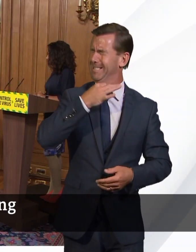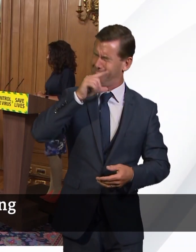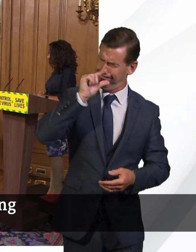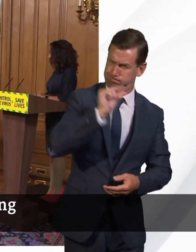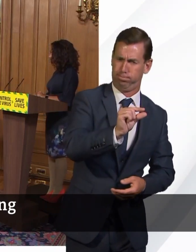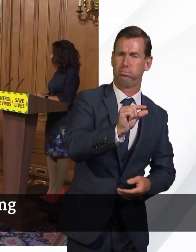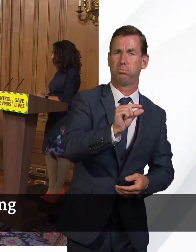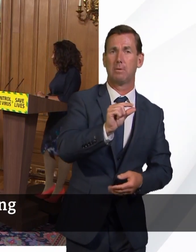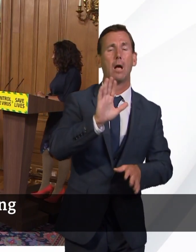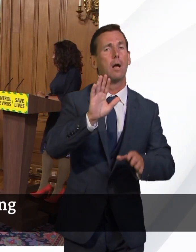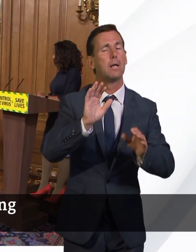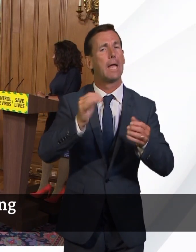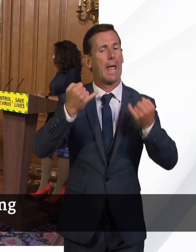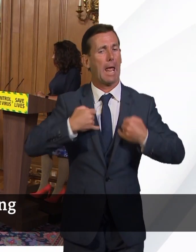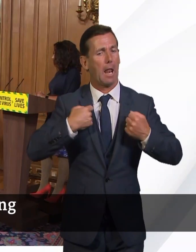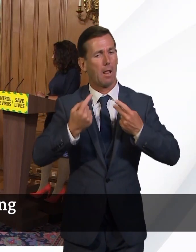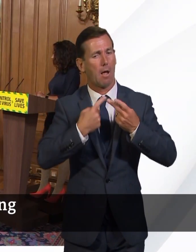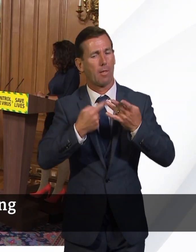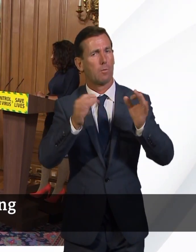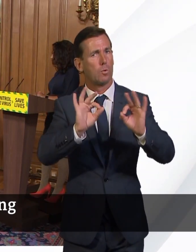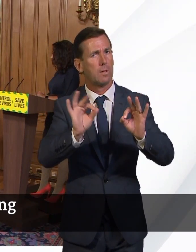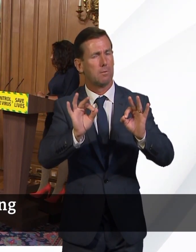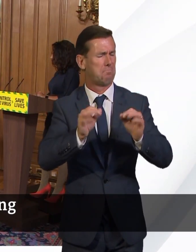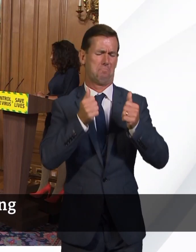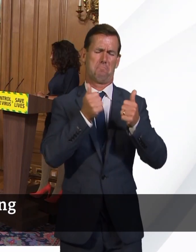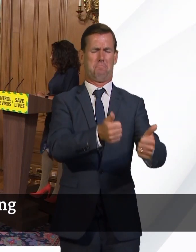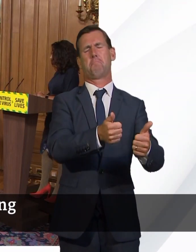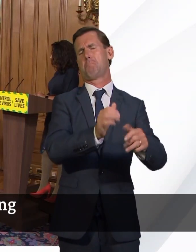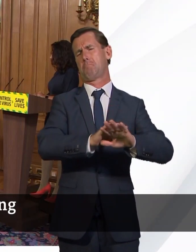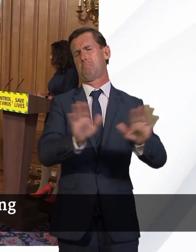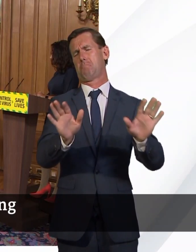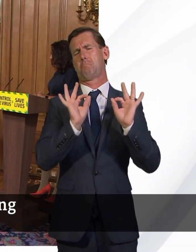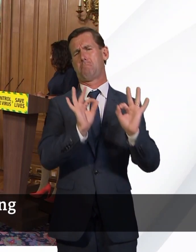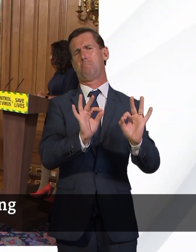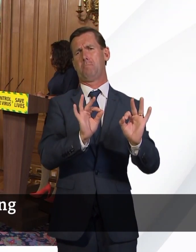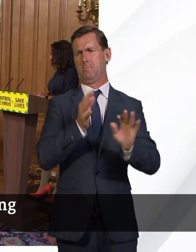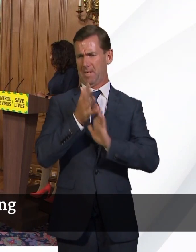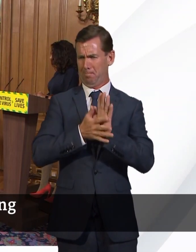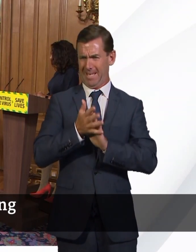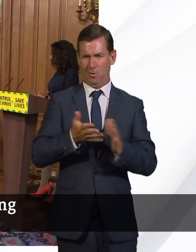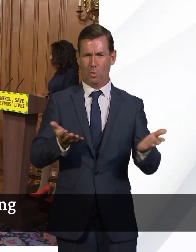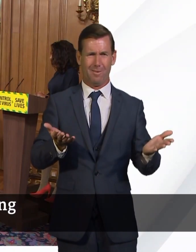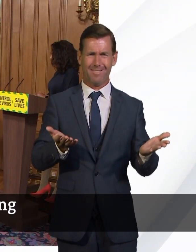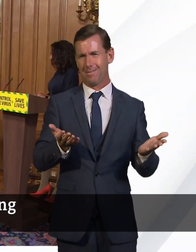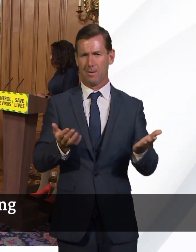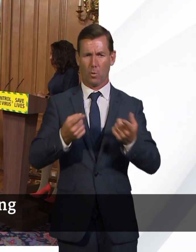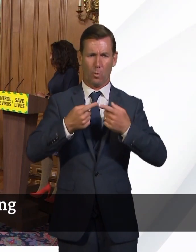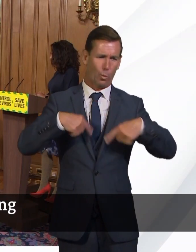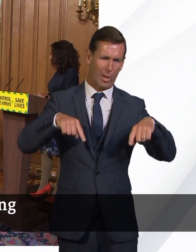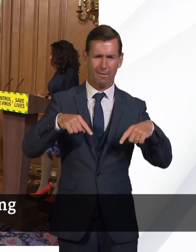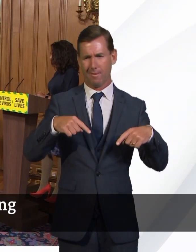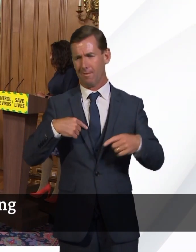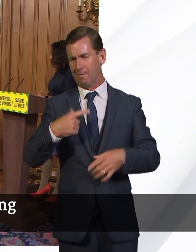certainly if you don't have underlying health conditions. And that means that we are able